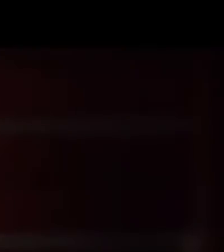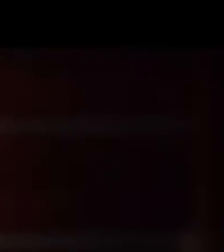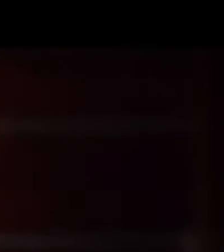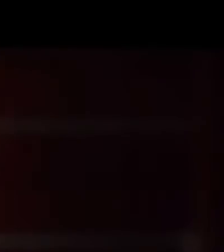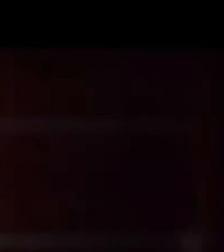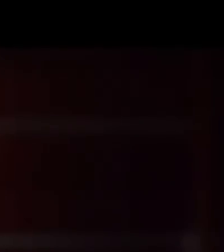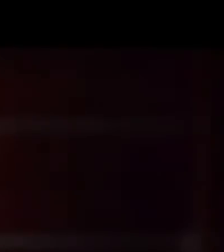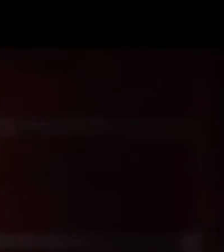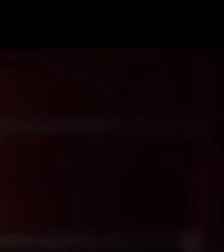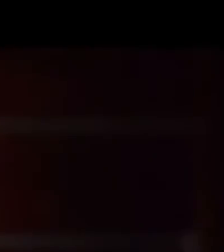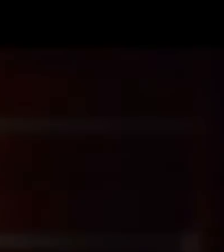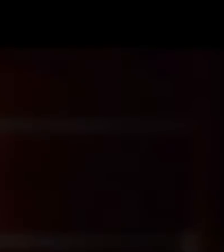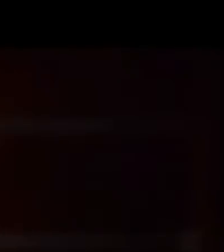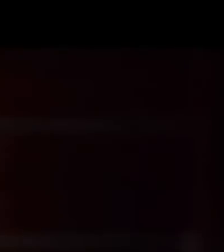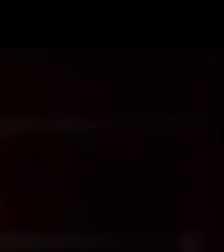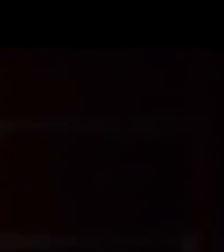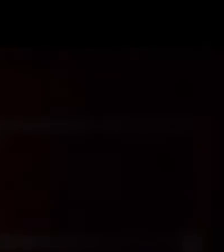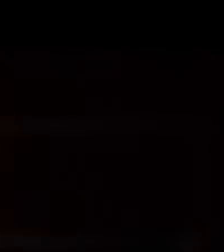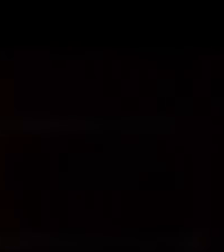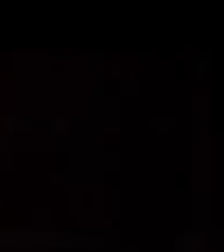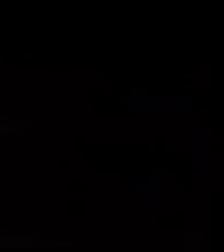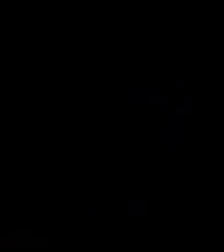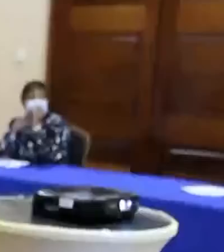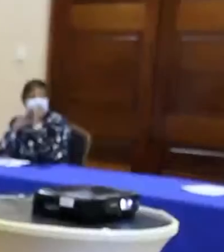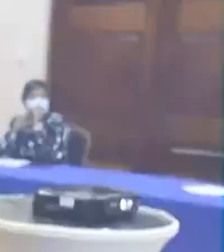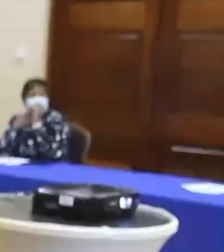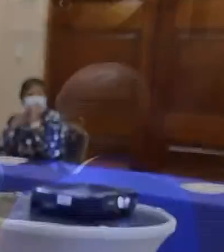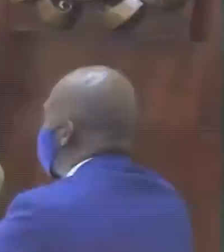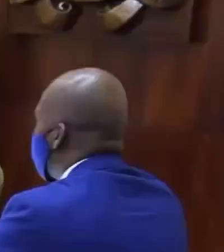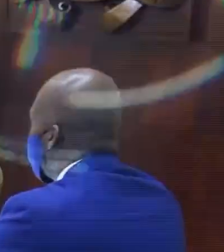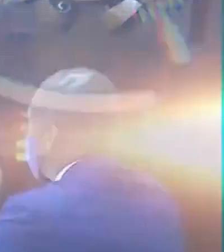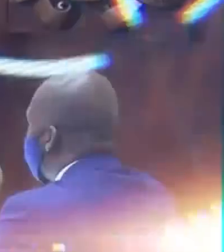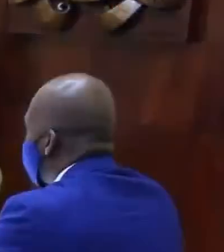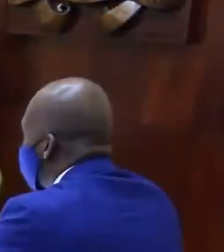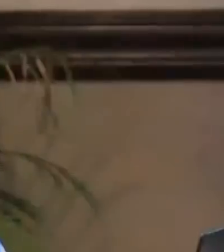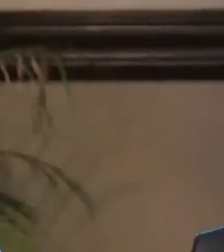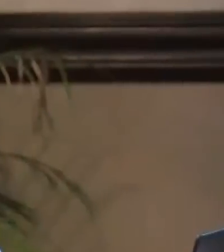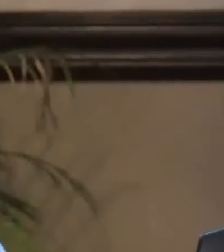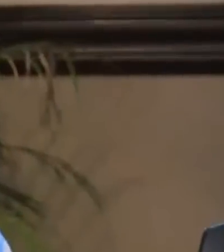null and void and of no legal effect.